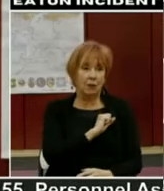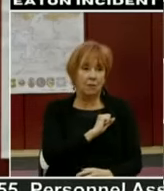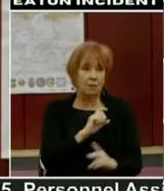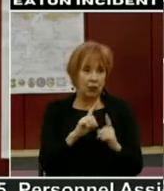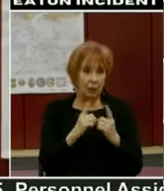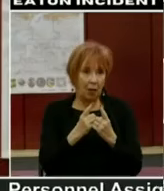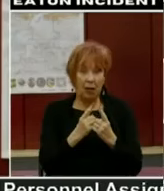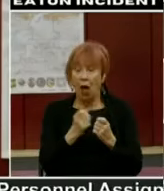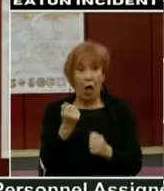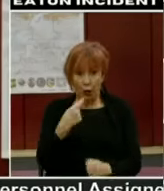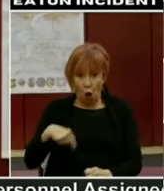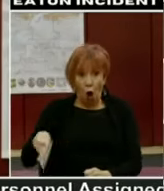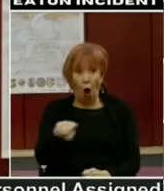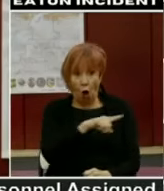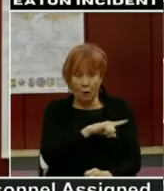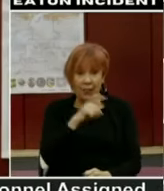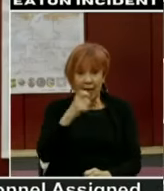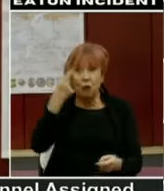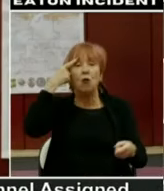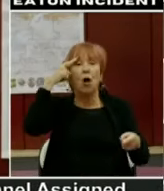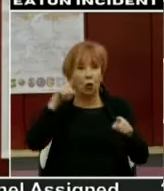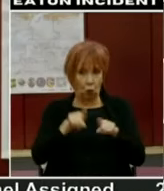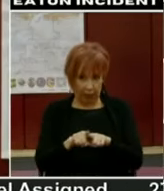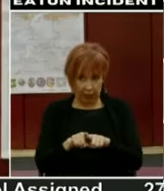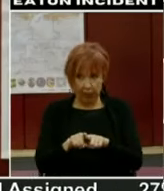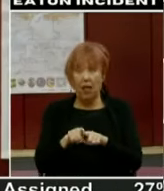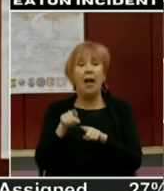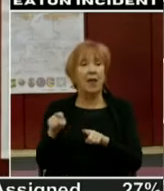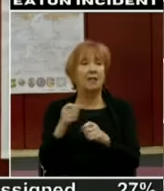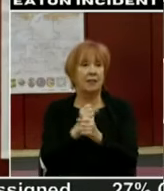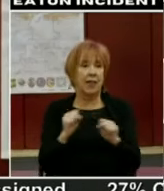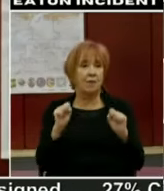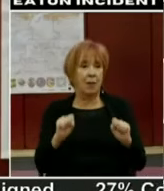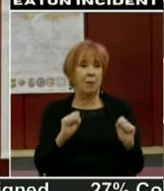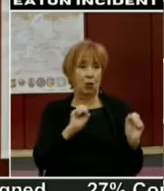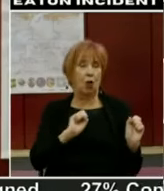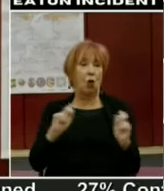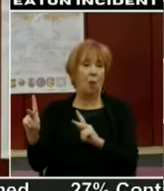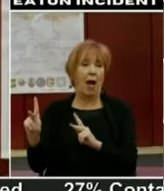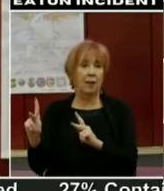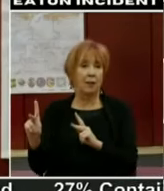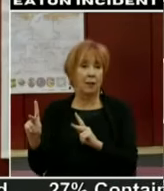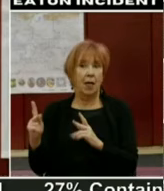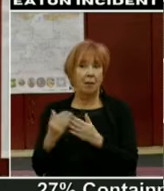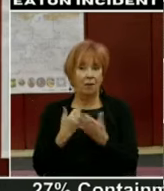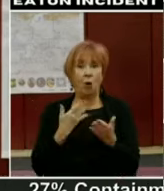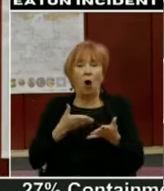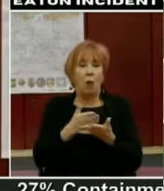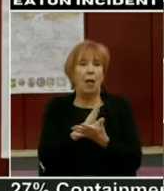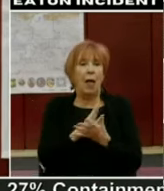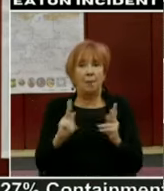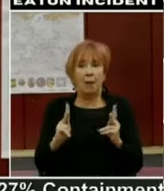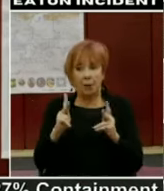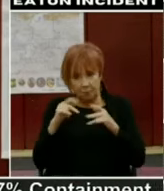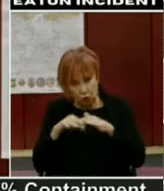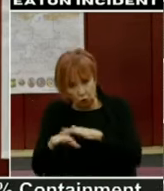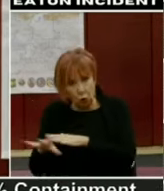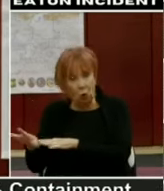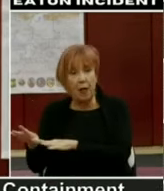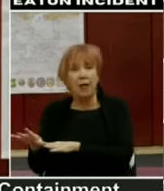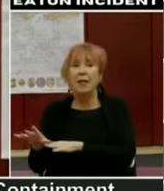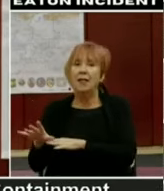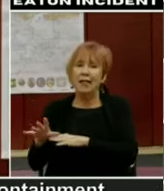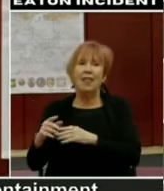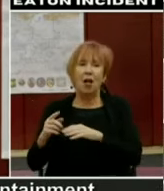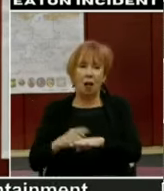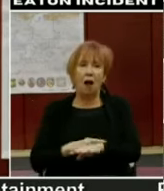all have to agree that the area is safe for people to repopulate before we can actually start to do it. So it's a long